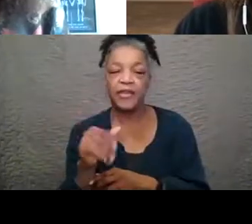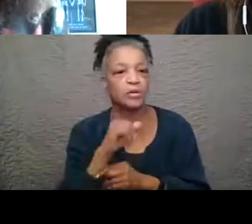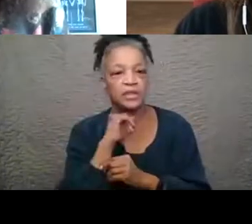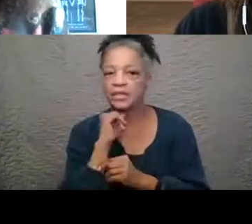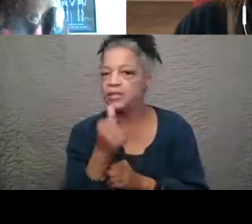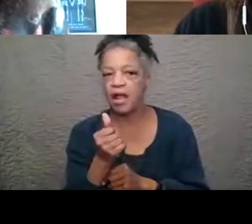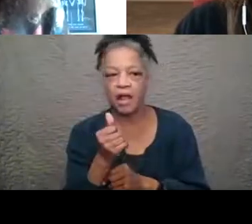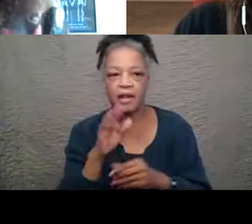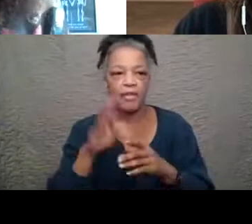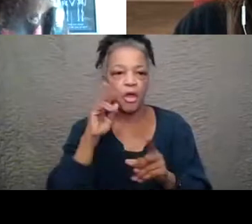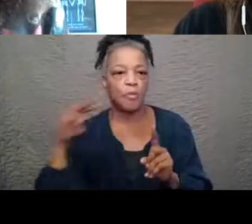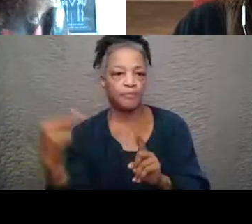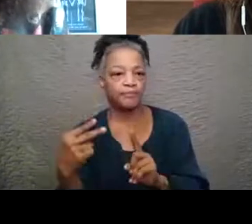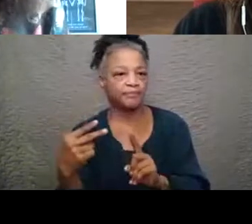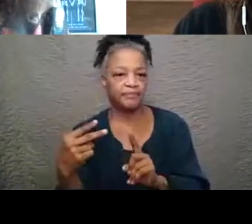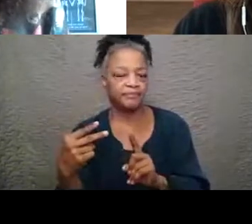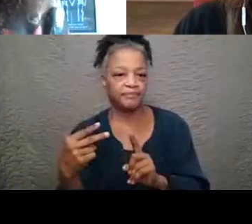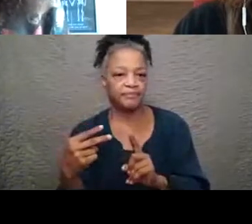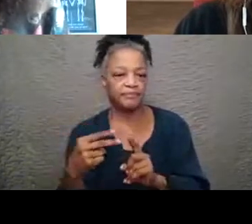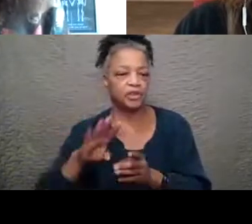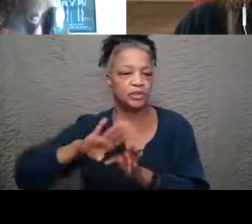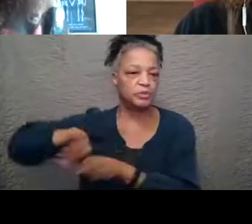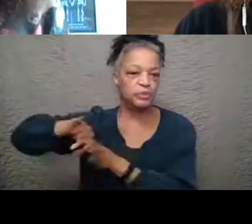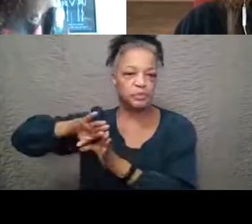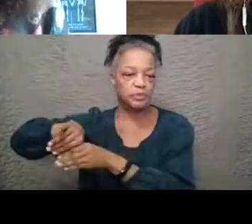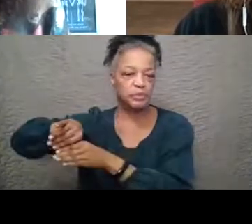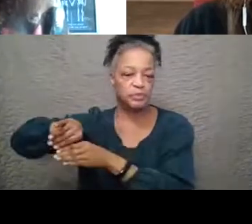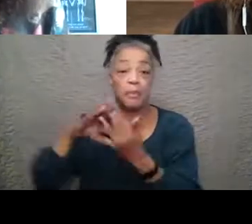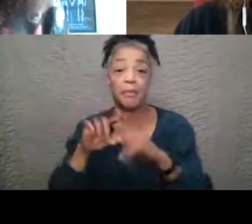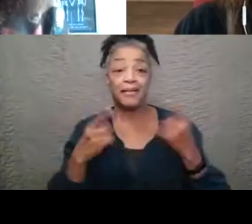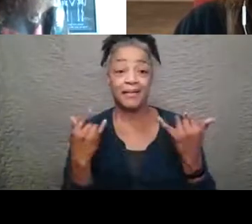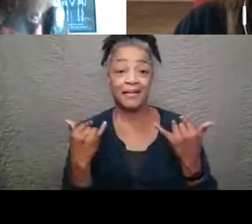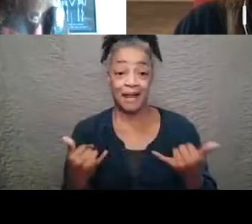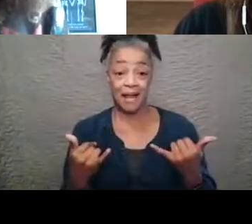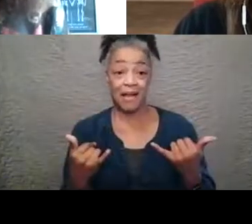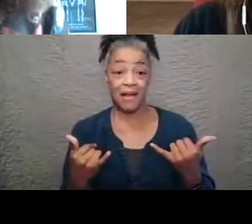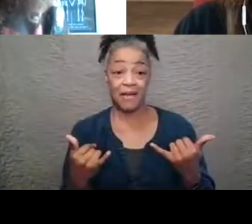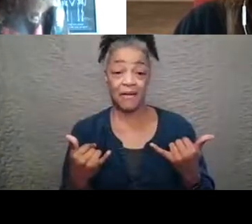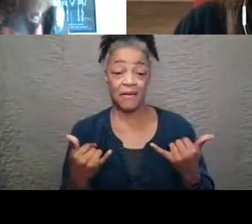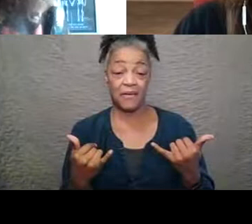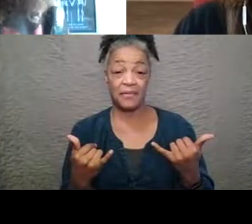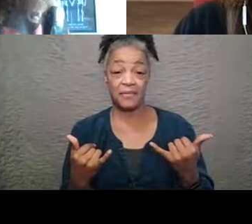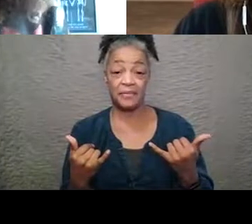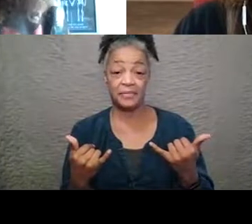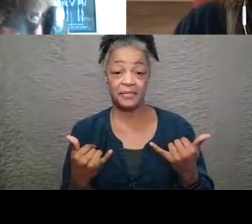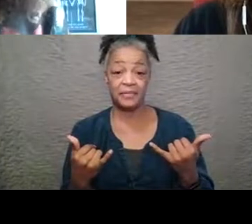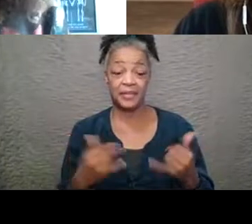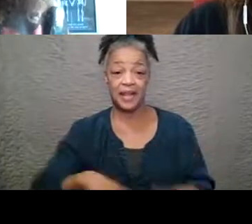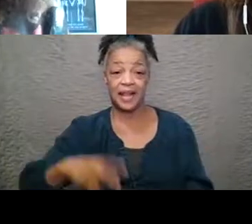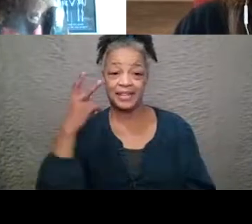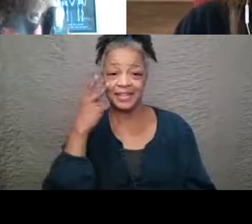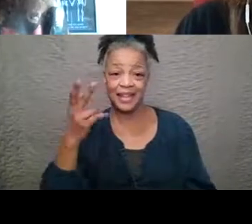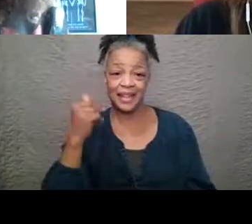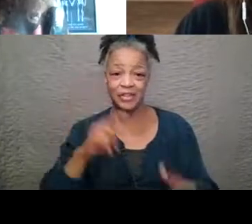that was not in their perspective, you know. And now I see like just like that is starting